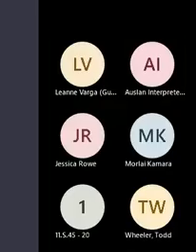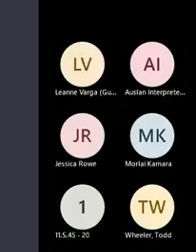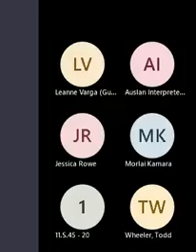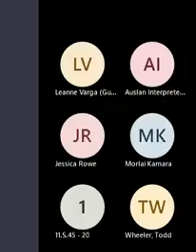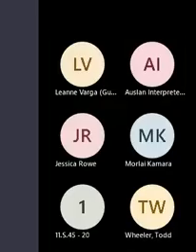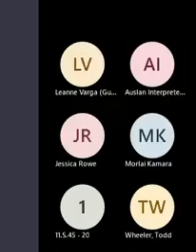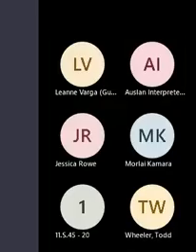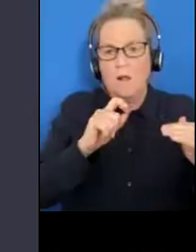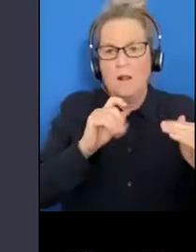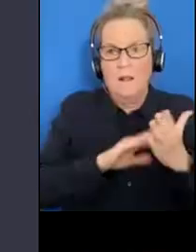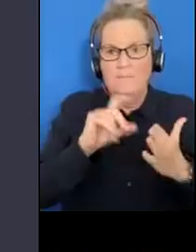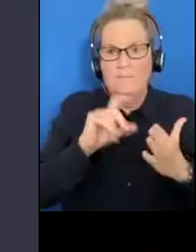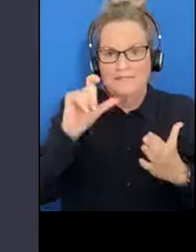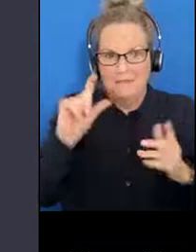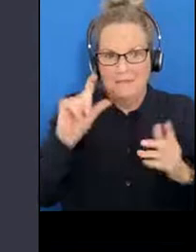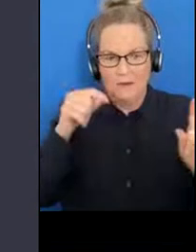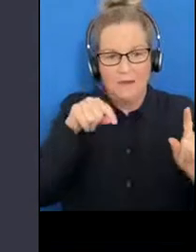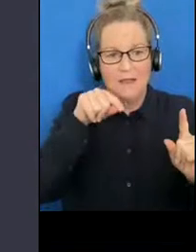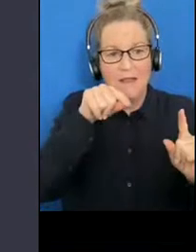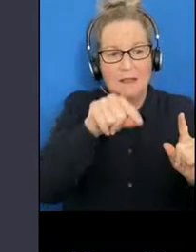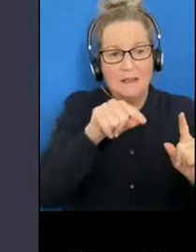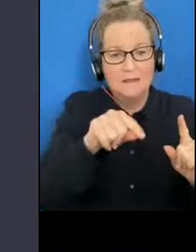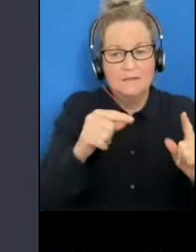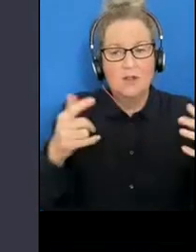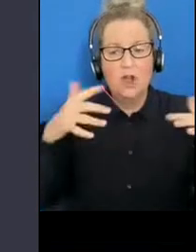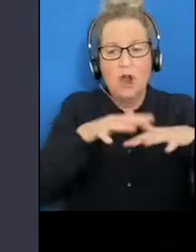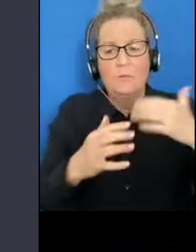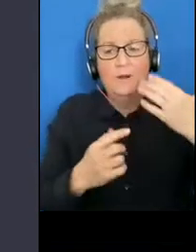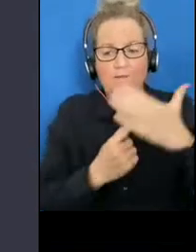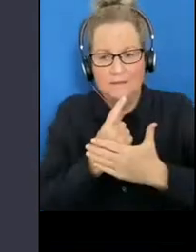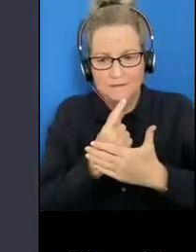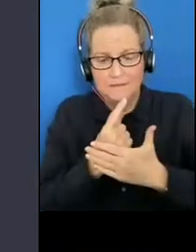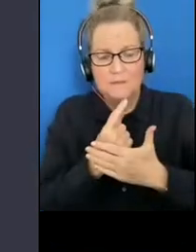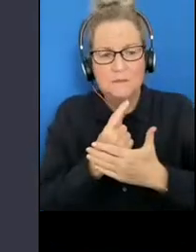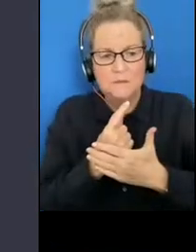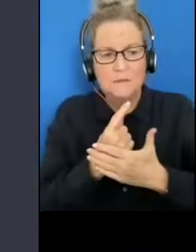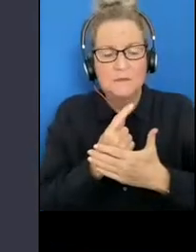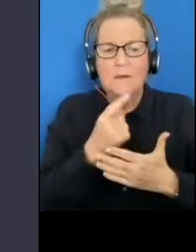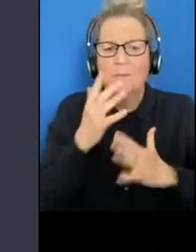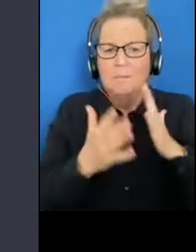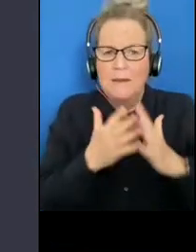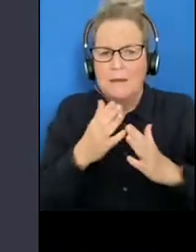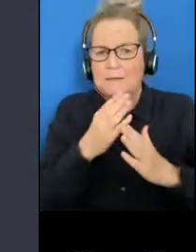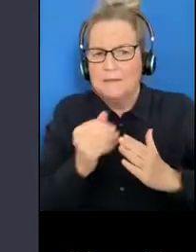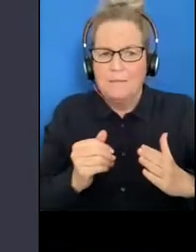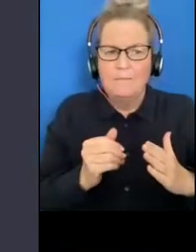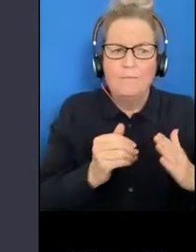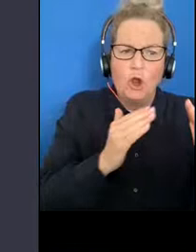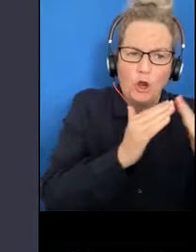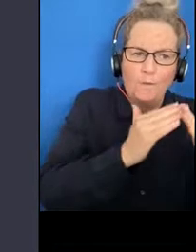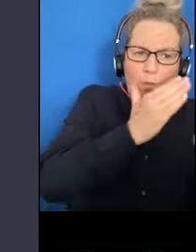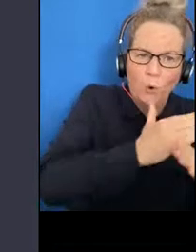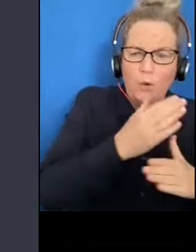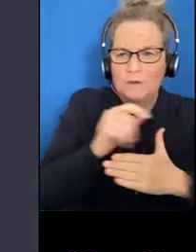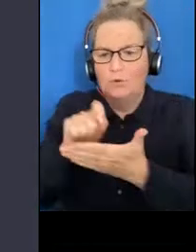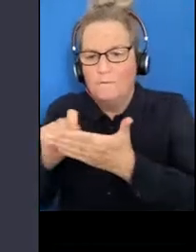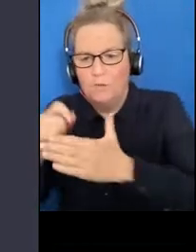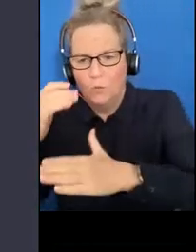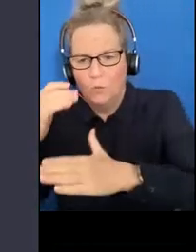Just some housekeeping. This is a hybrid event. So if you have any questions or comments or have any technical